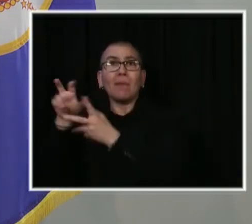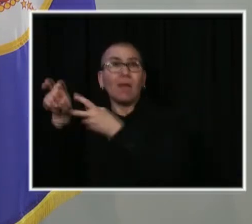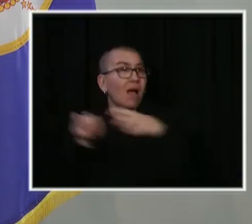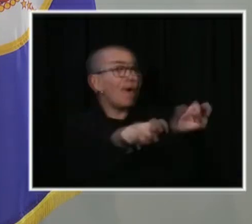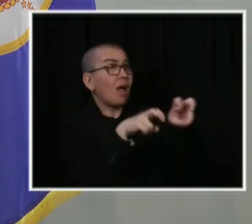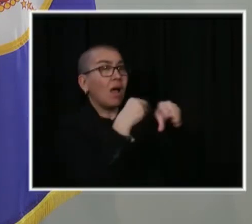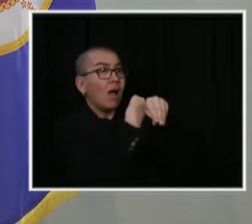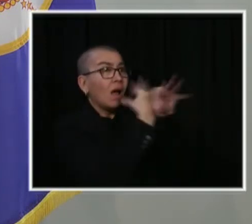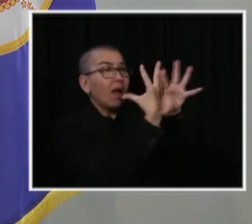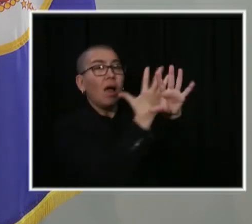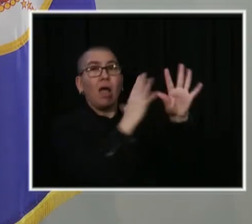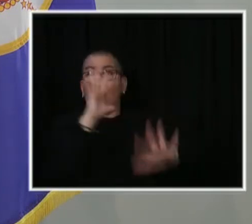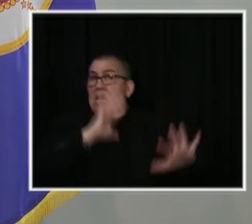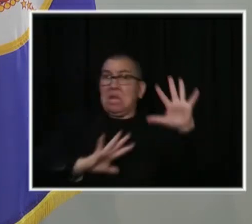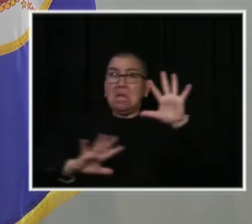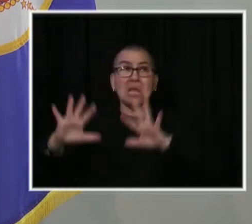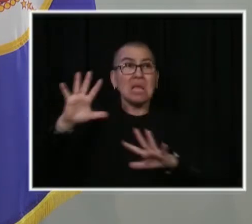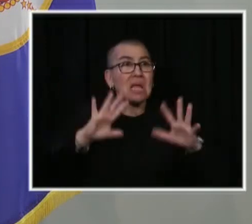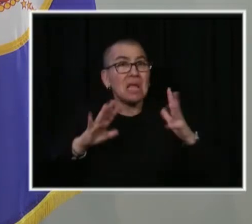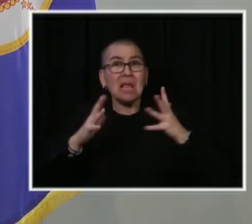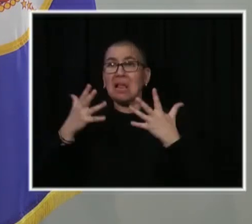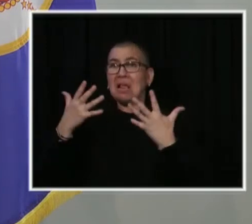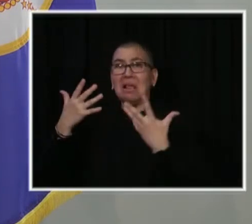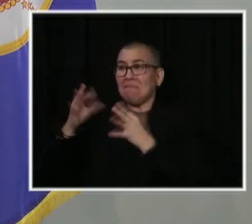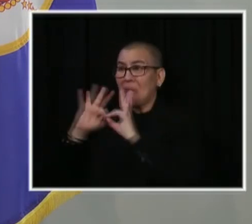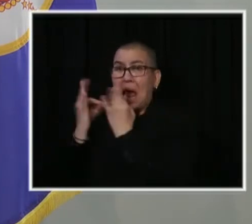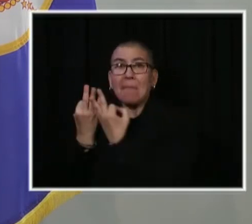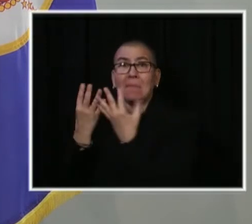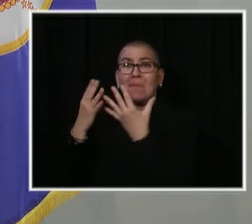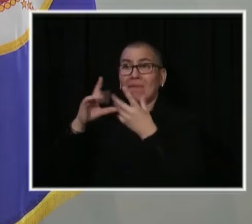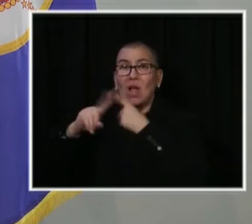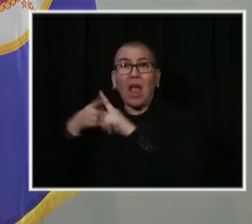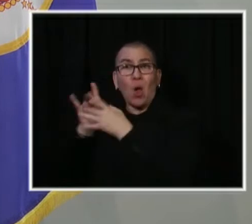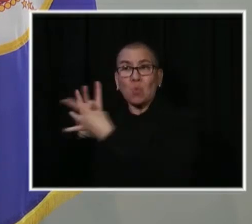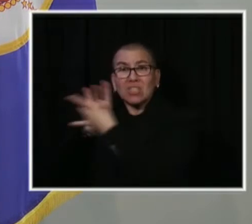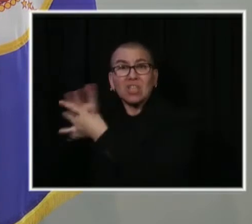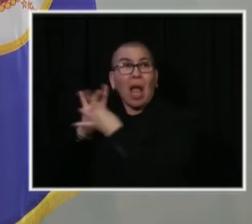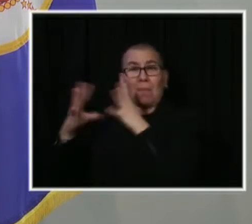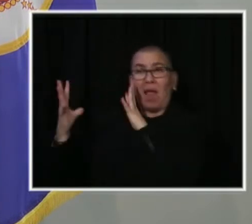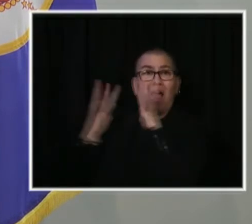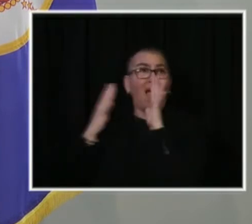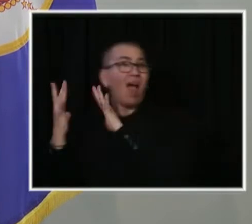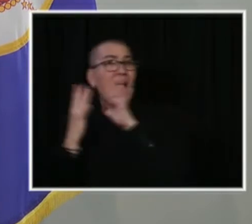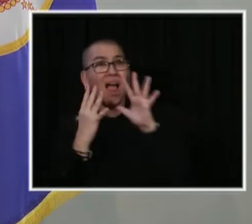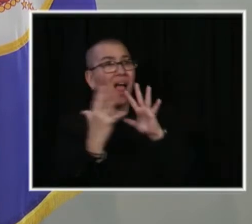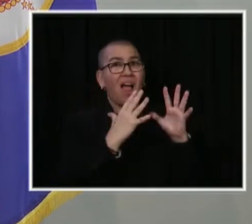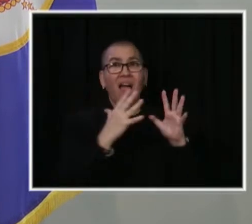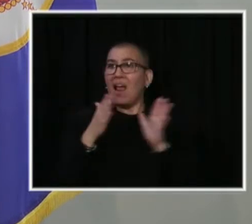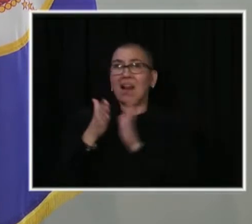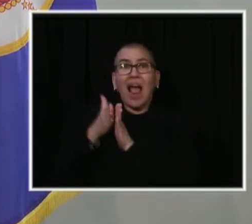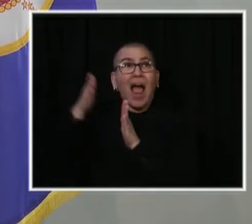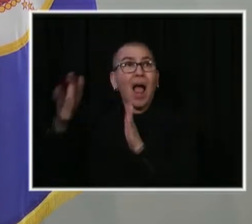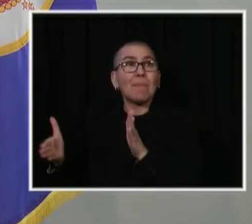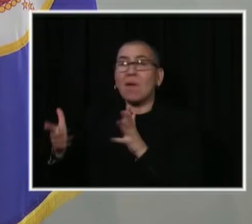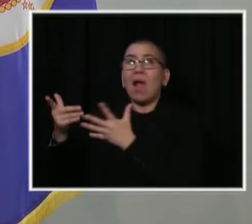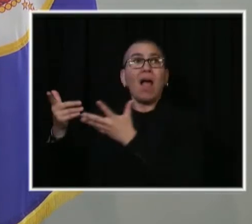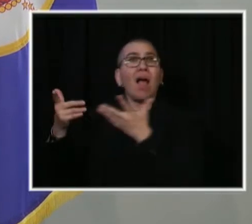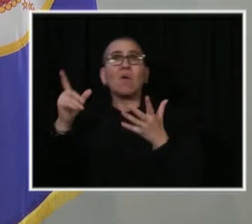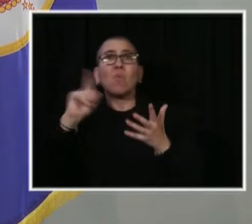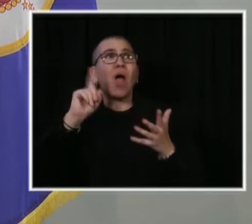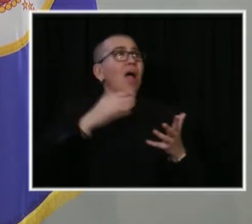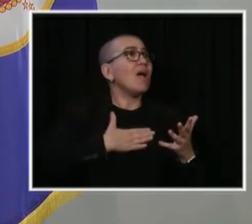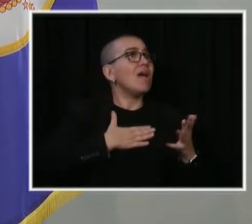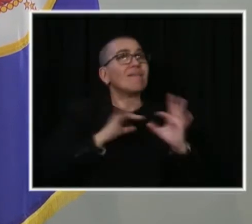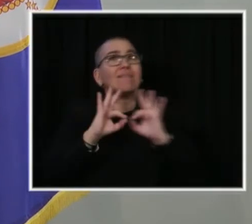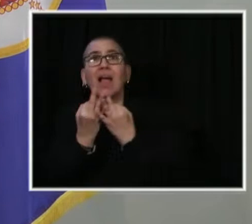brought frightening new health problems, and for far too many, it meant the loss of beloved family members, friends, and coworkers. I